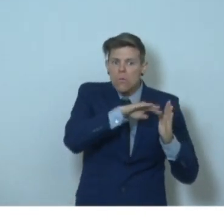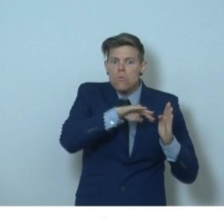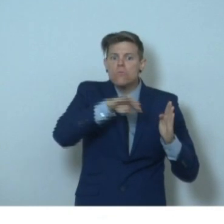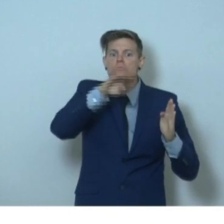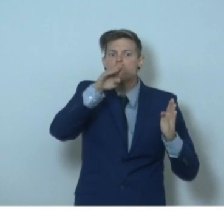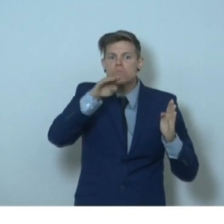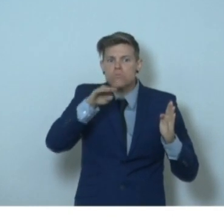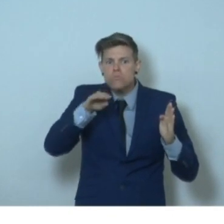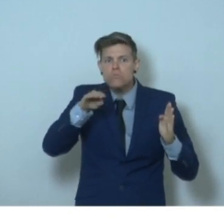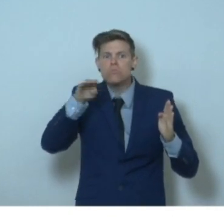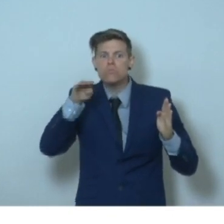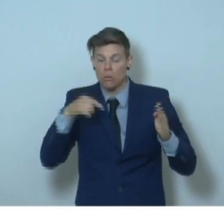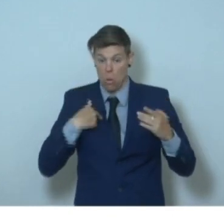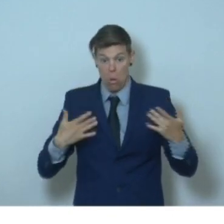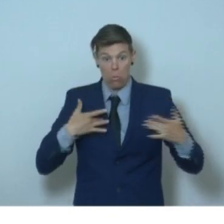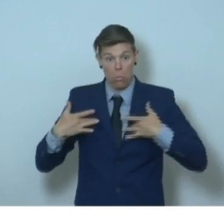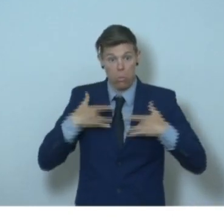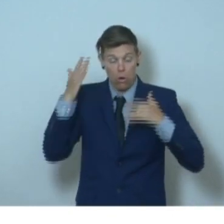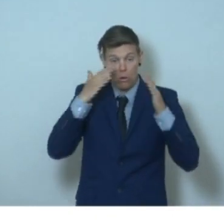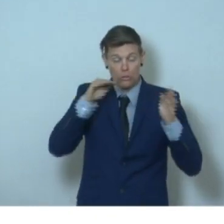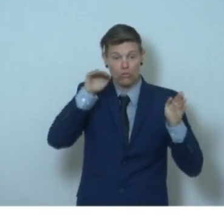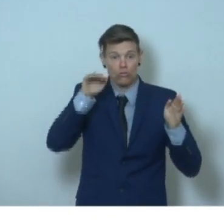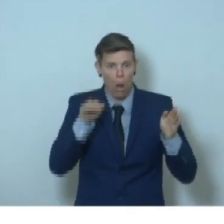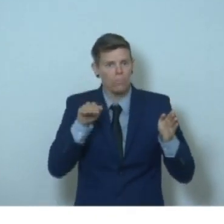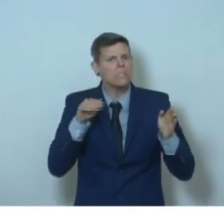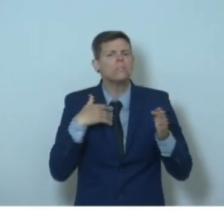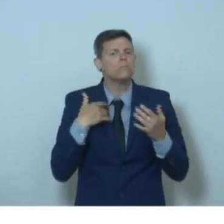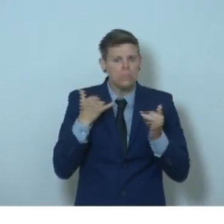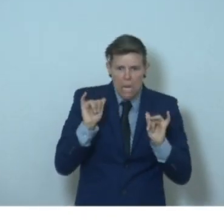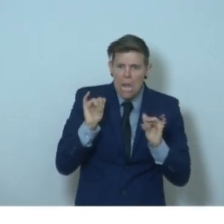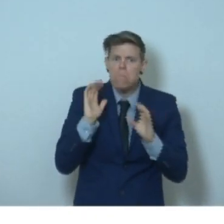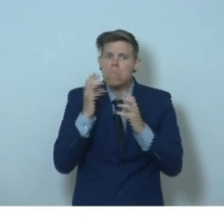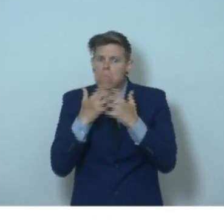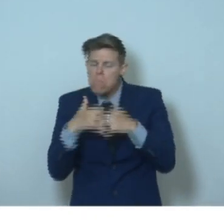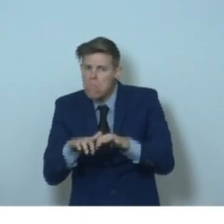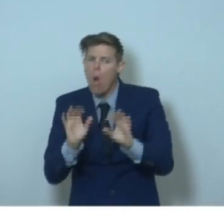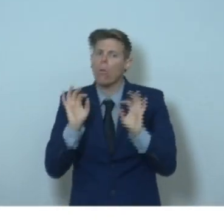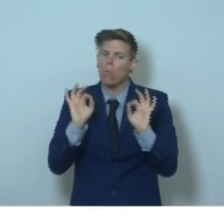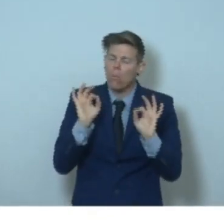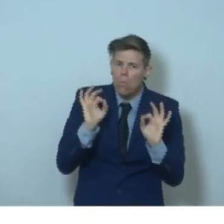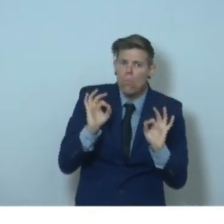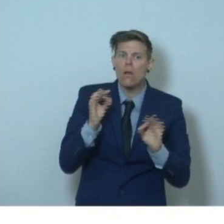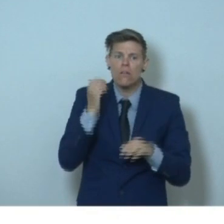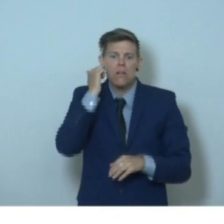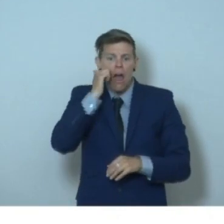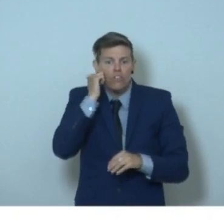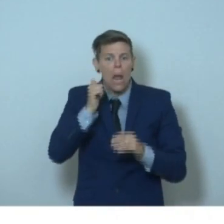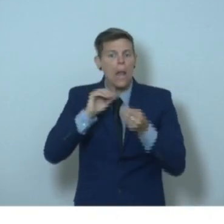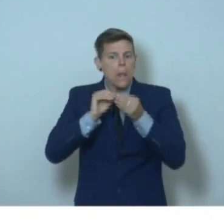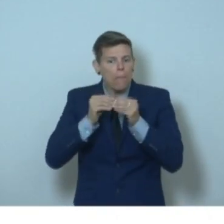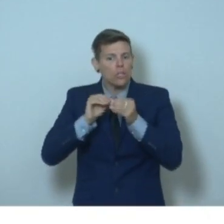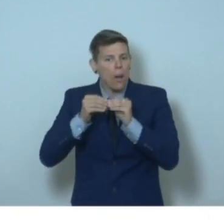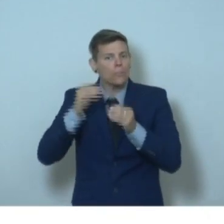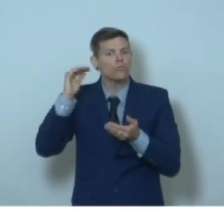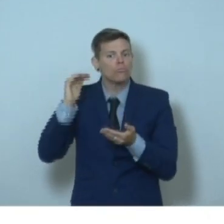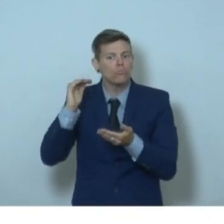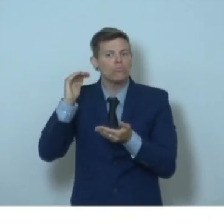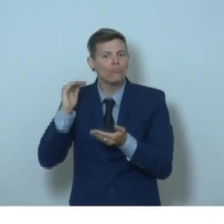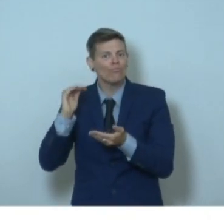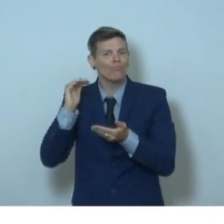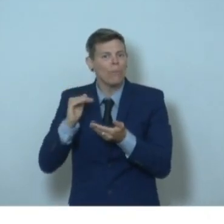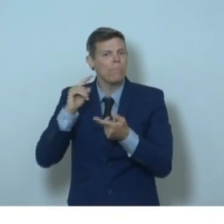excited about that drop. It looks like things were coming together nicely. Our daily case rates were going down. And then unfortunately, over the